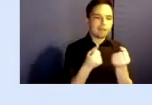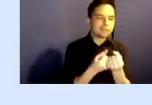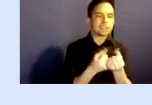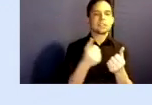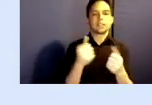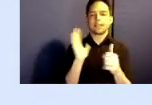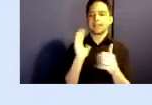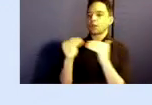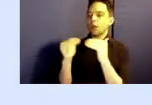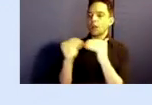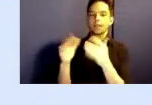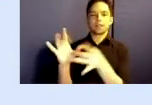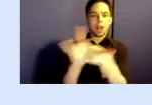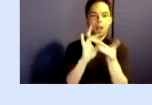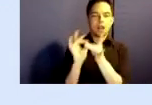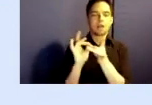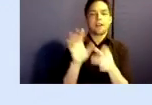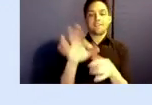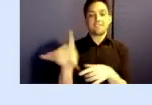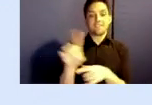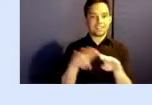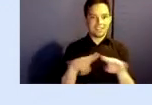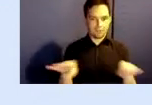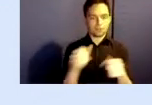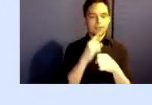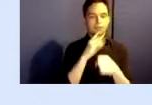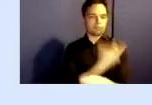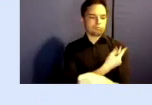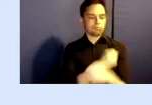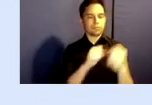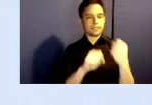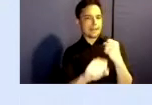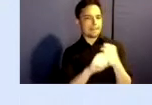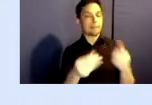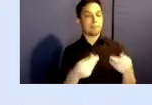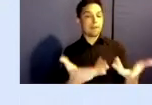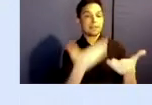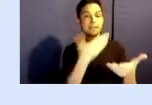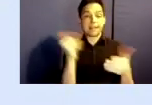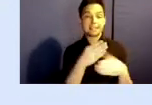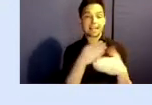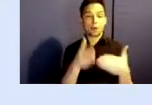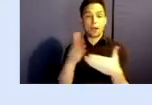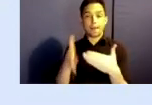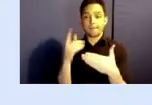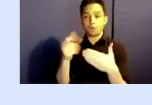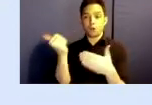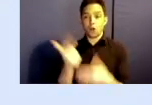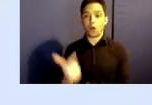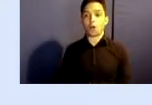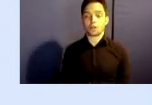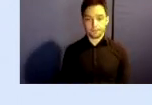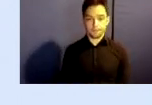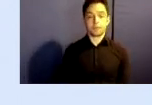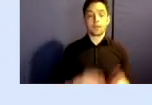counterparts at field level to ensure that vaccination campaign produces the best outcomes for all. At the end of the